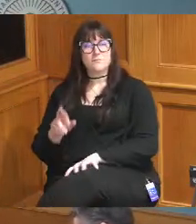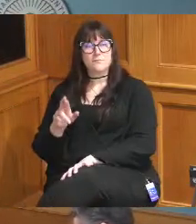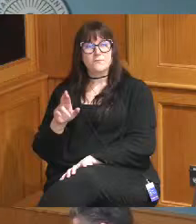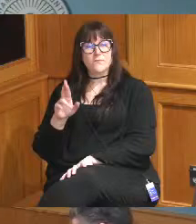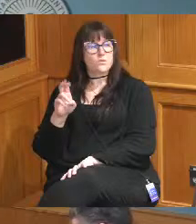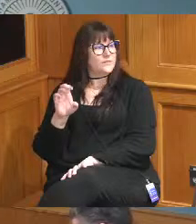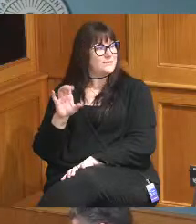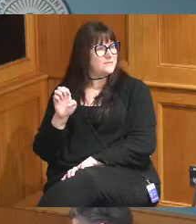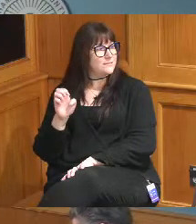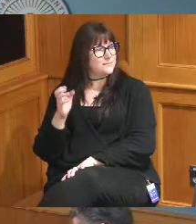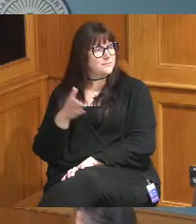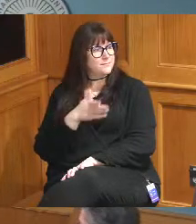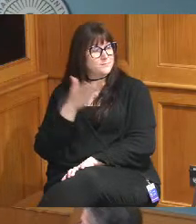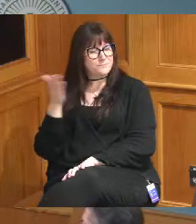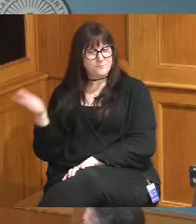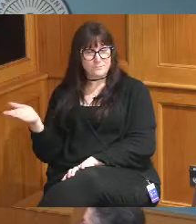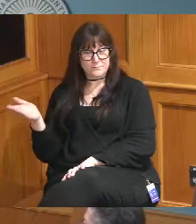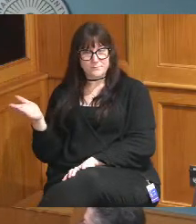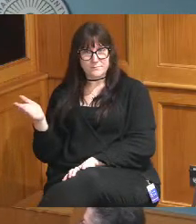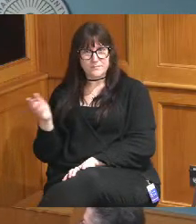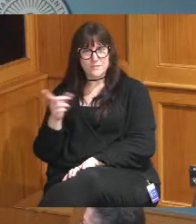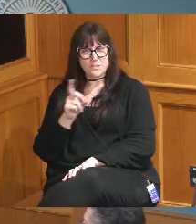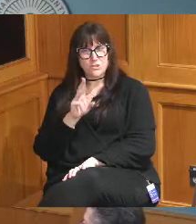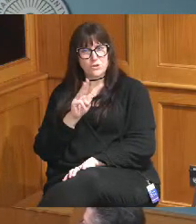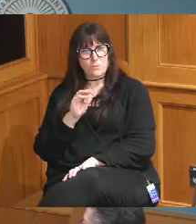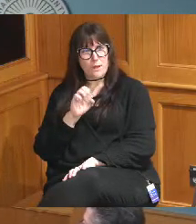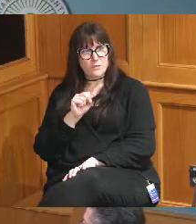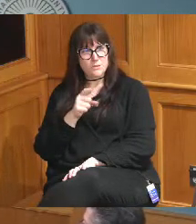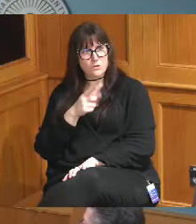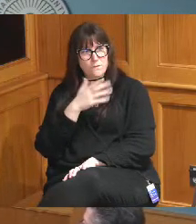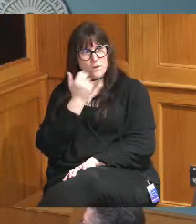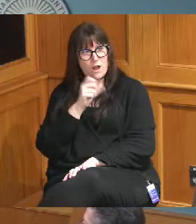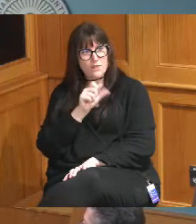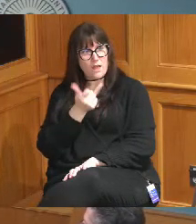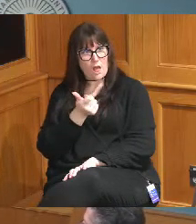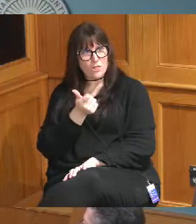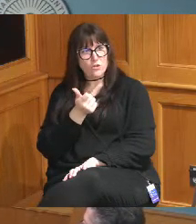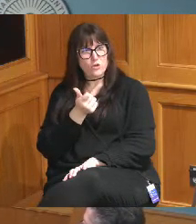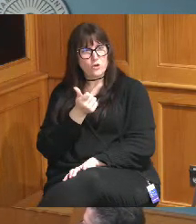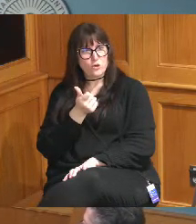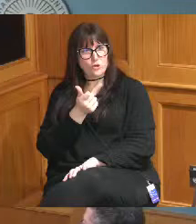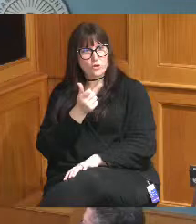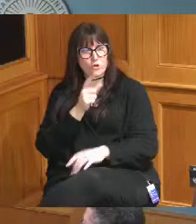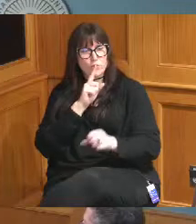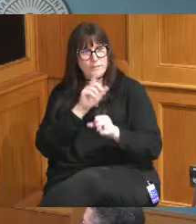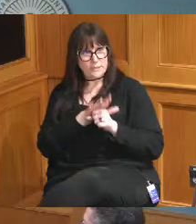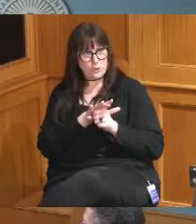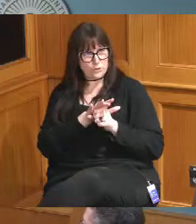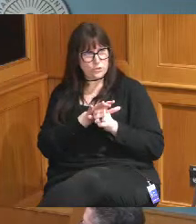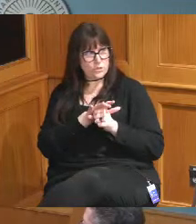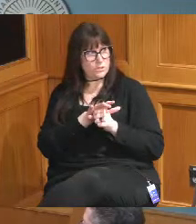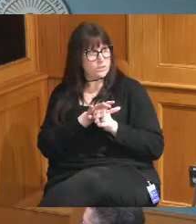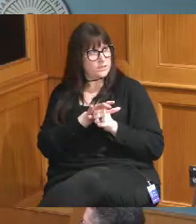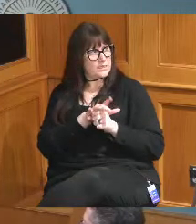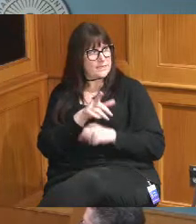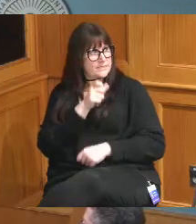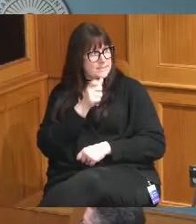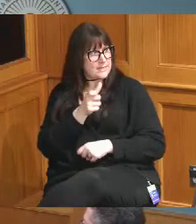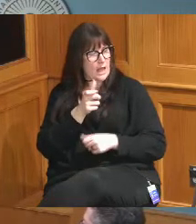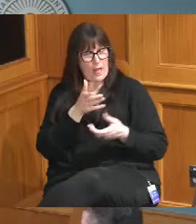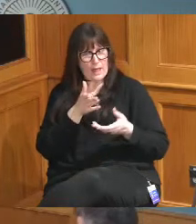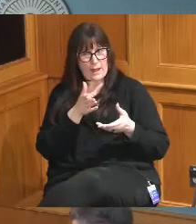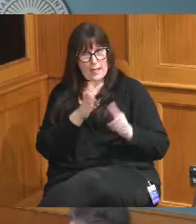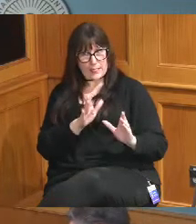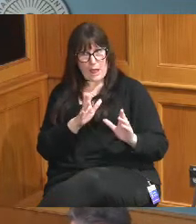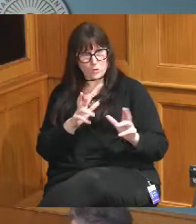Thank you. Commissioner Dumas, you forgot the other resolution. Yes. Making it where he's not allowed to